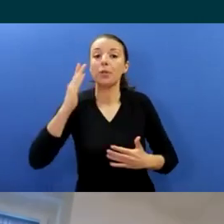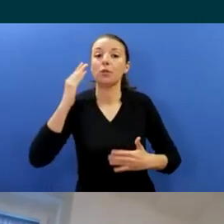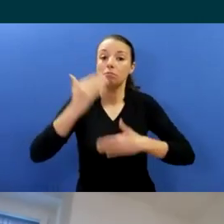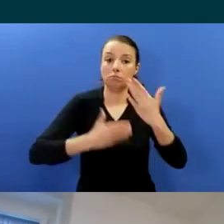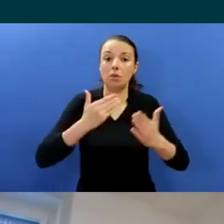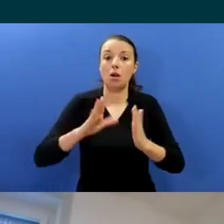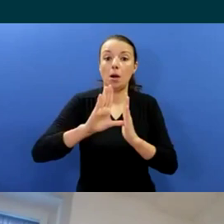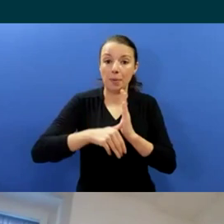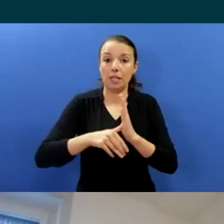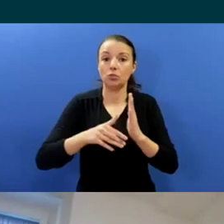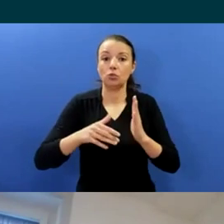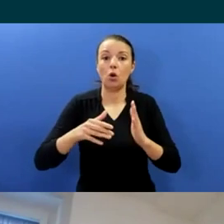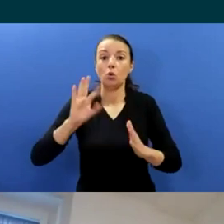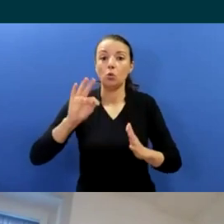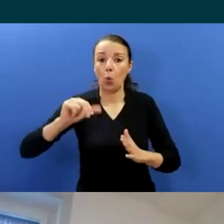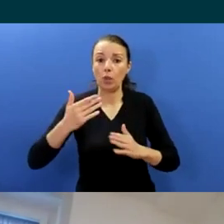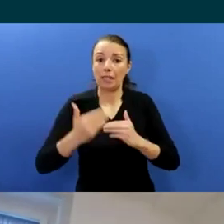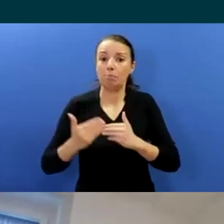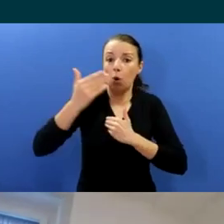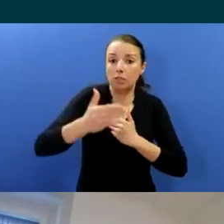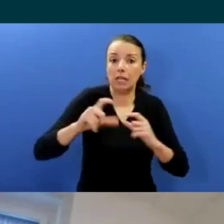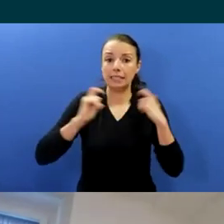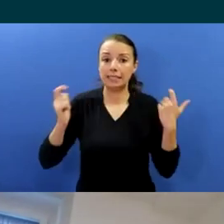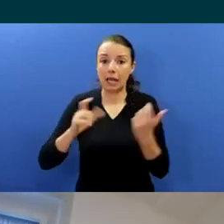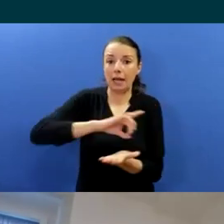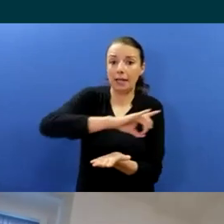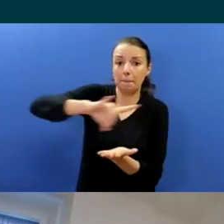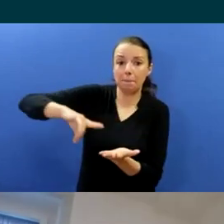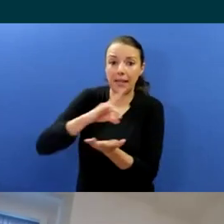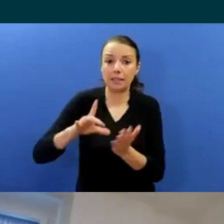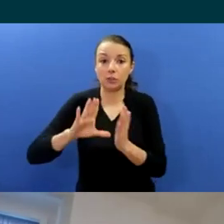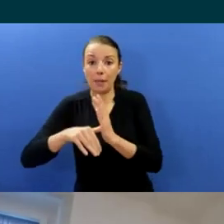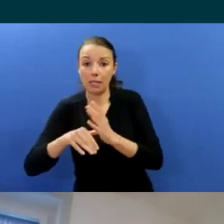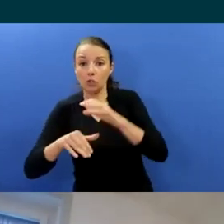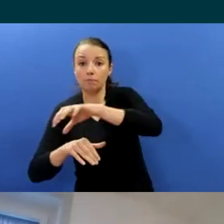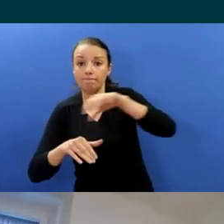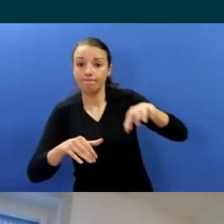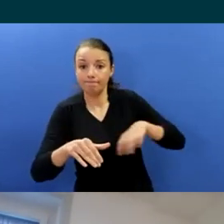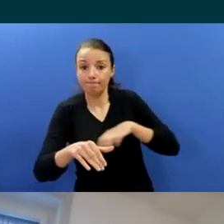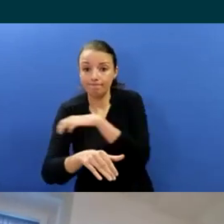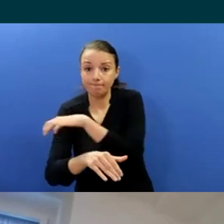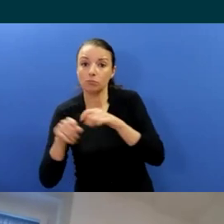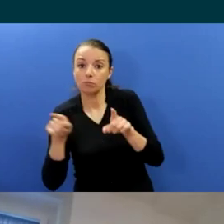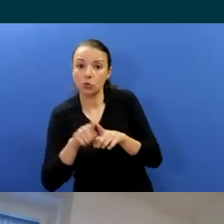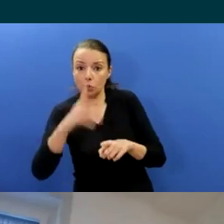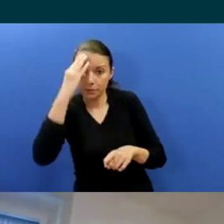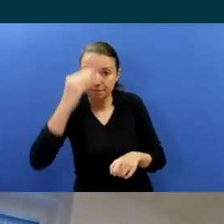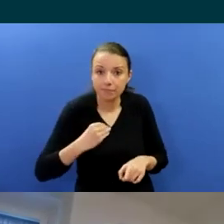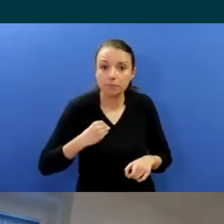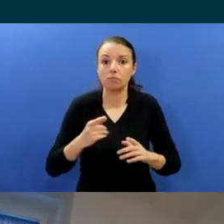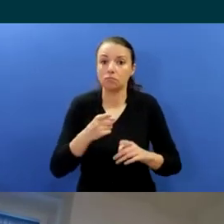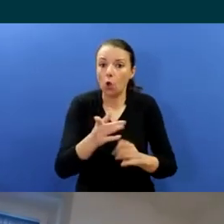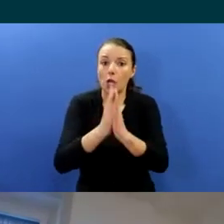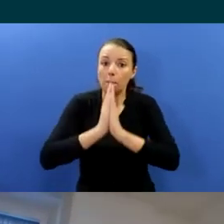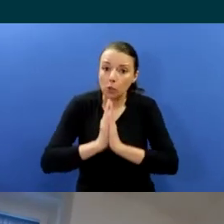municipalities around Thun, so neighboring municipalities and they planned to put these ideas into practice in Thun,